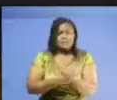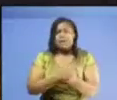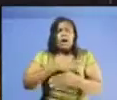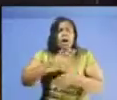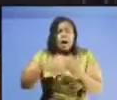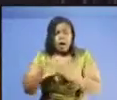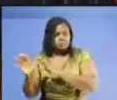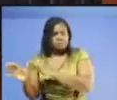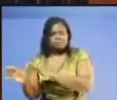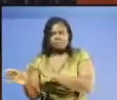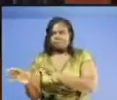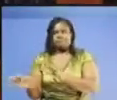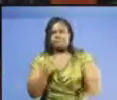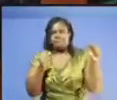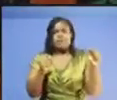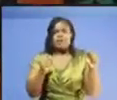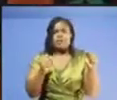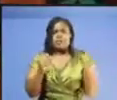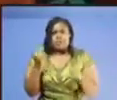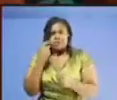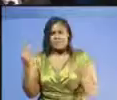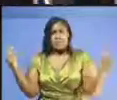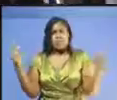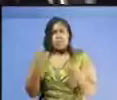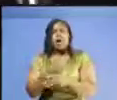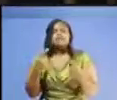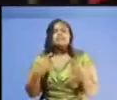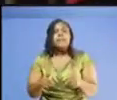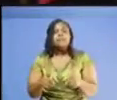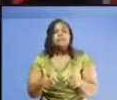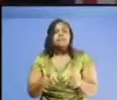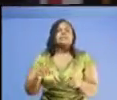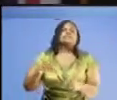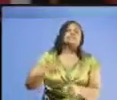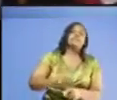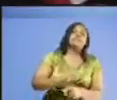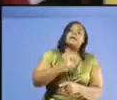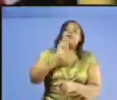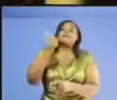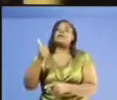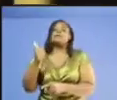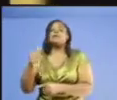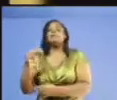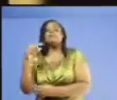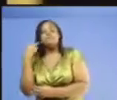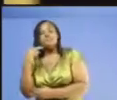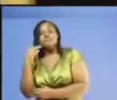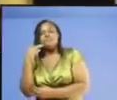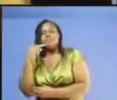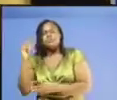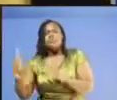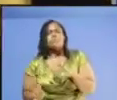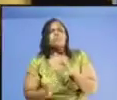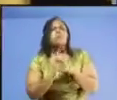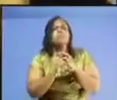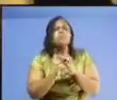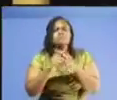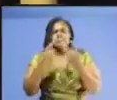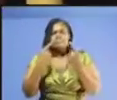thought the worst was past, here comes the next news.